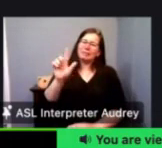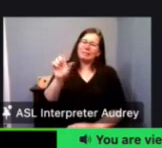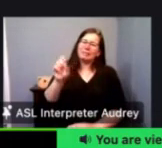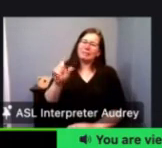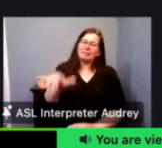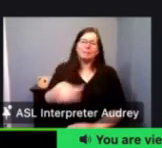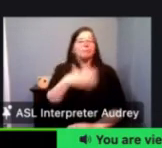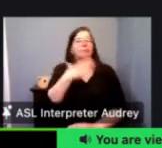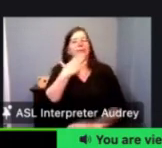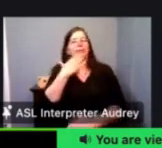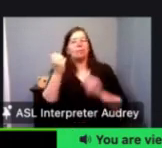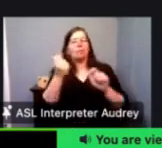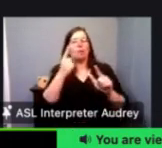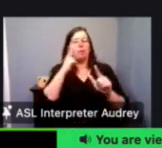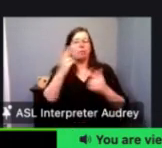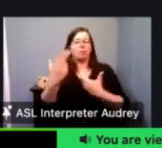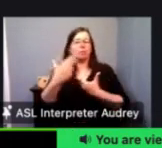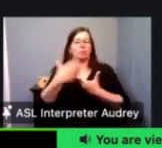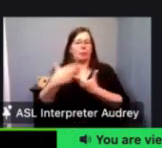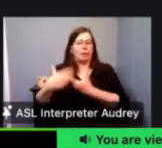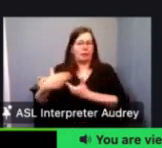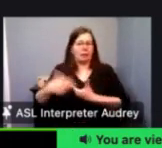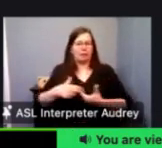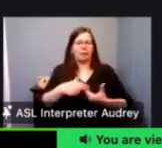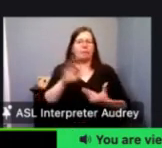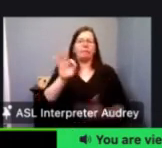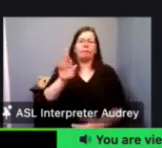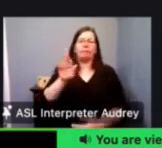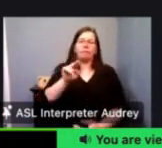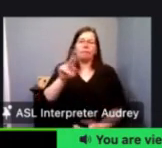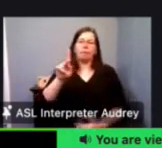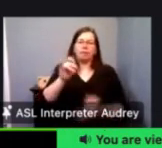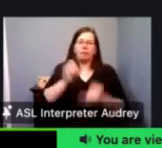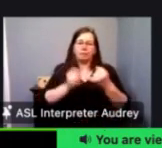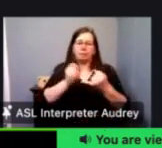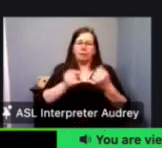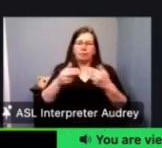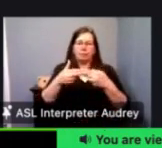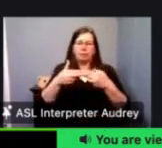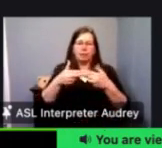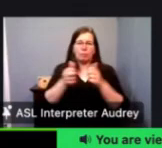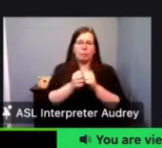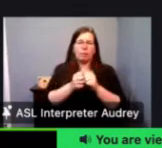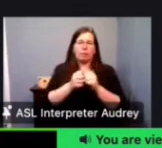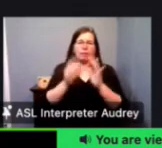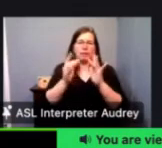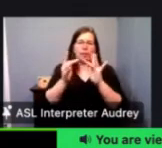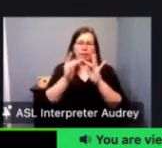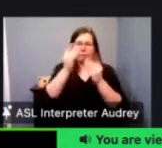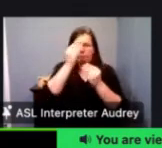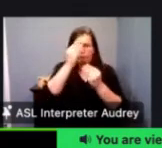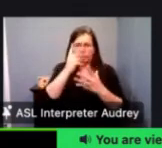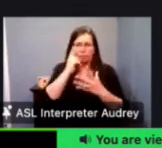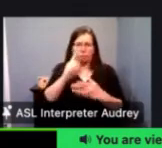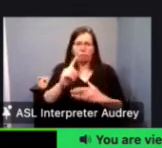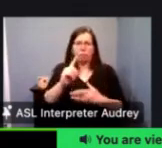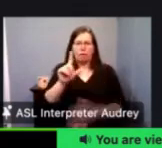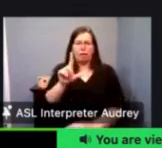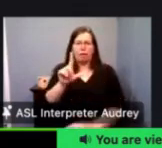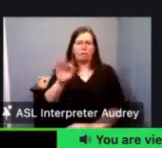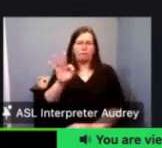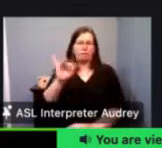Thank you, everyone, for joining us today. Frank, can you go to the next slide? It just has all the contact information for the LFI